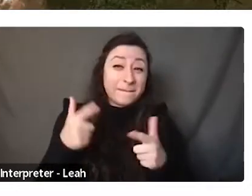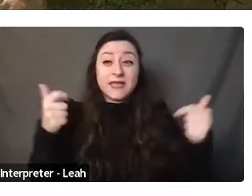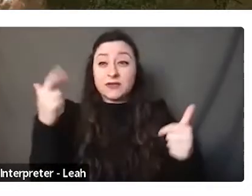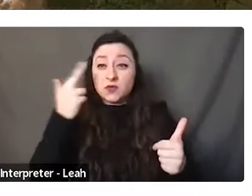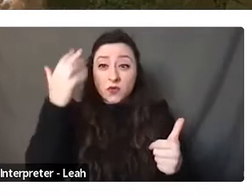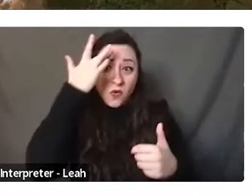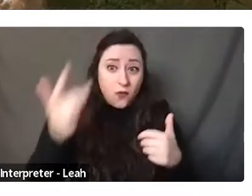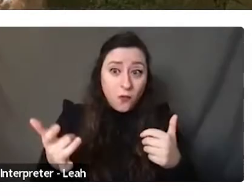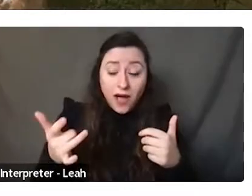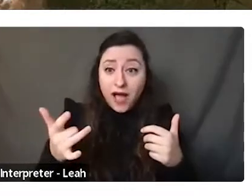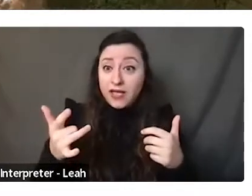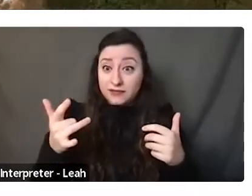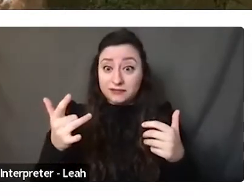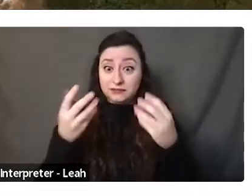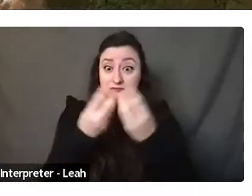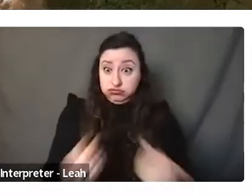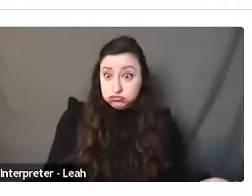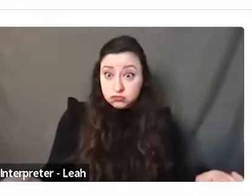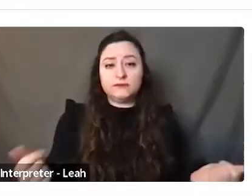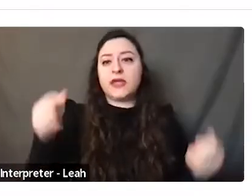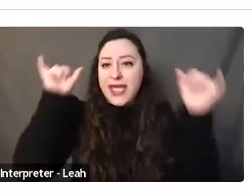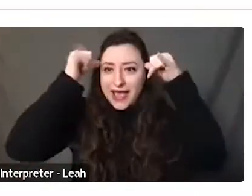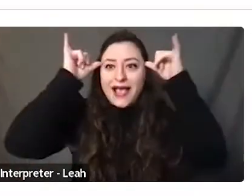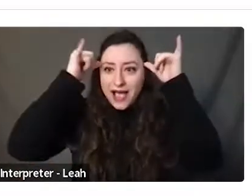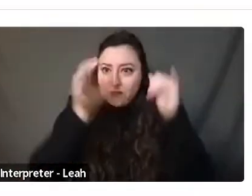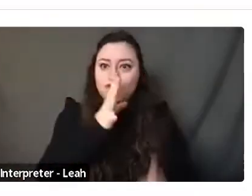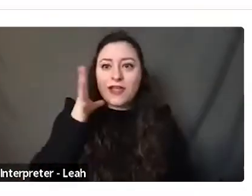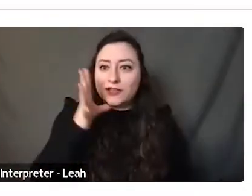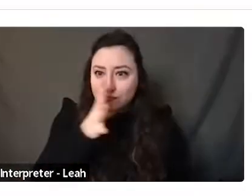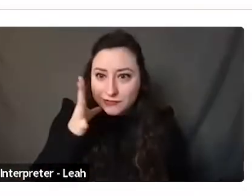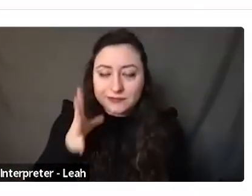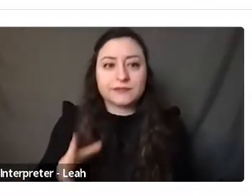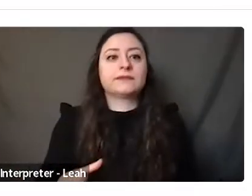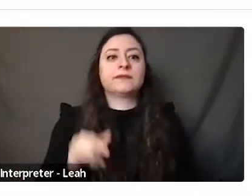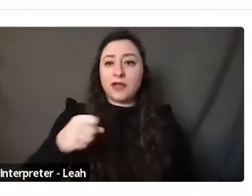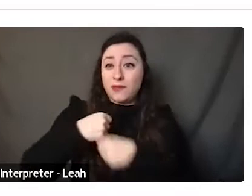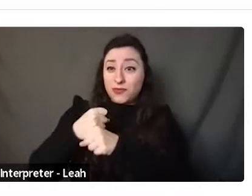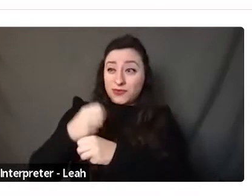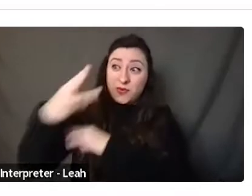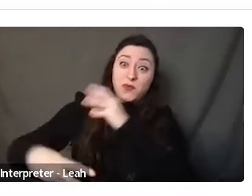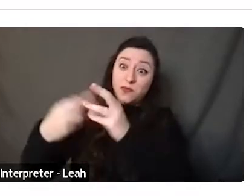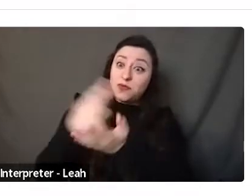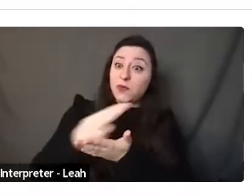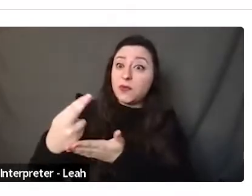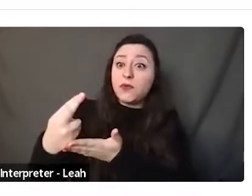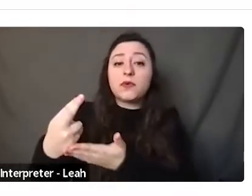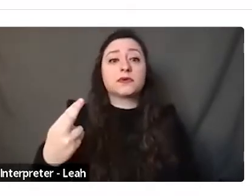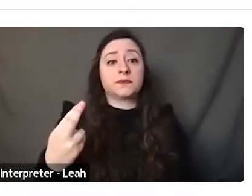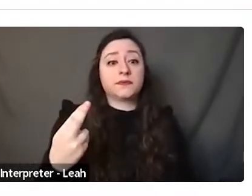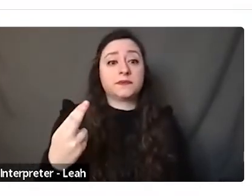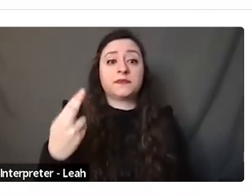of forest loss globally is cattle ranching. This map produced by the World Resources Institute, Global Forest